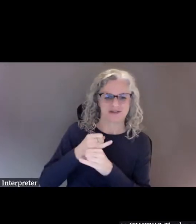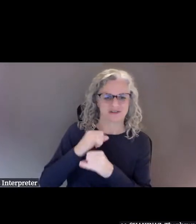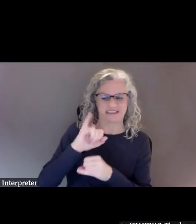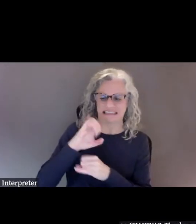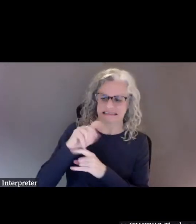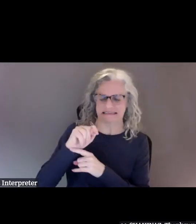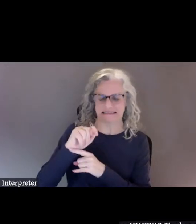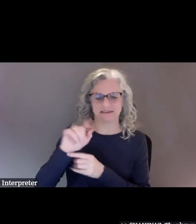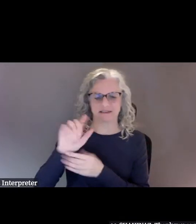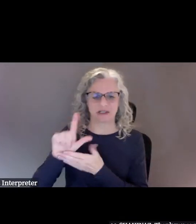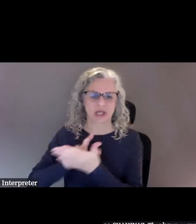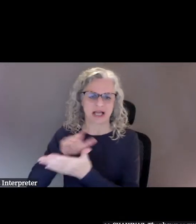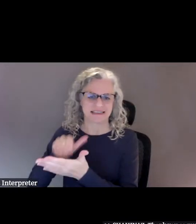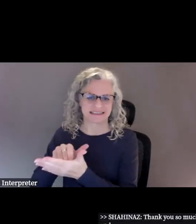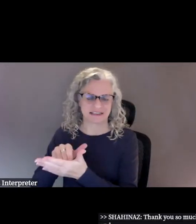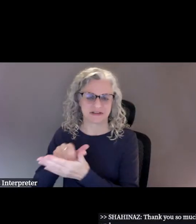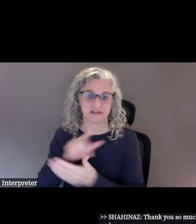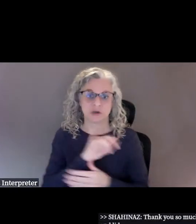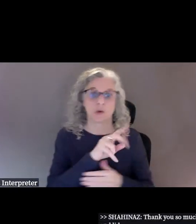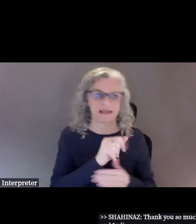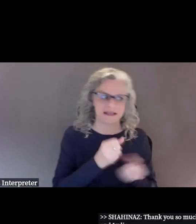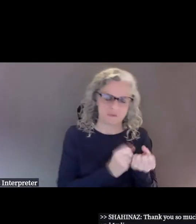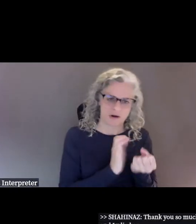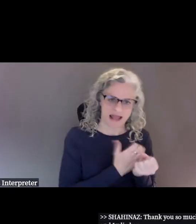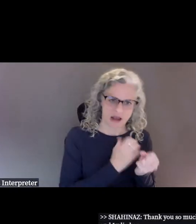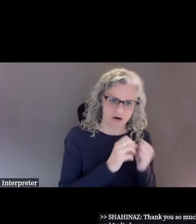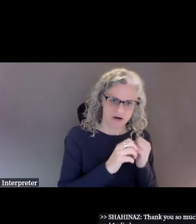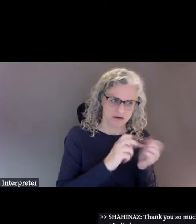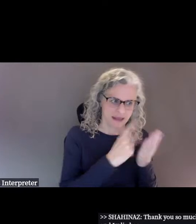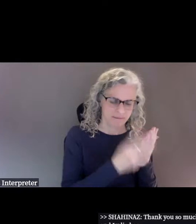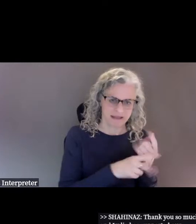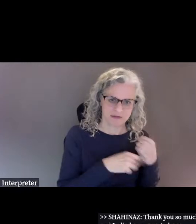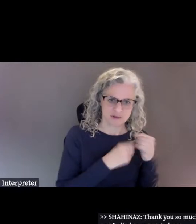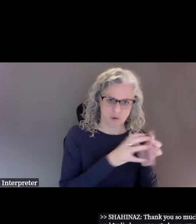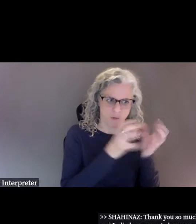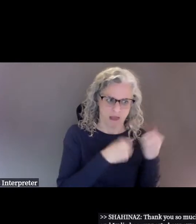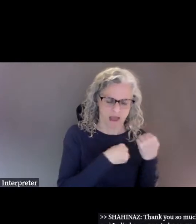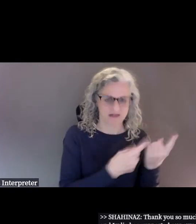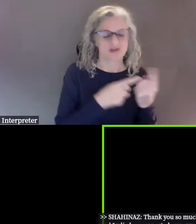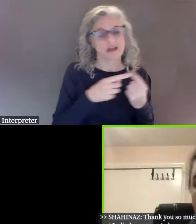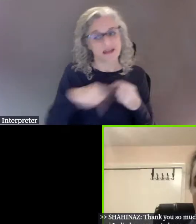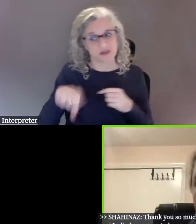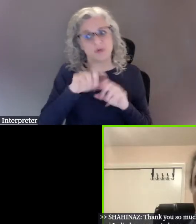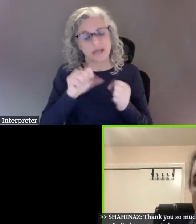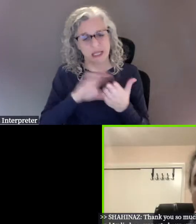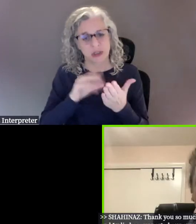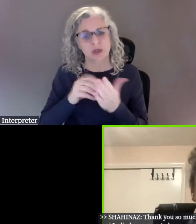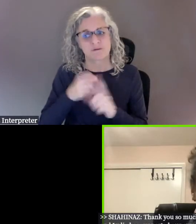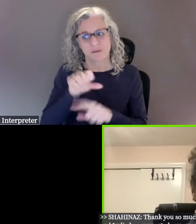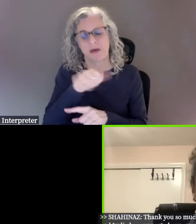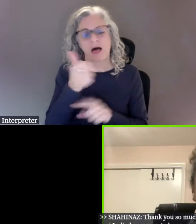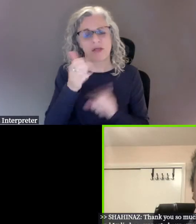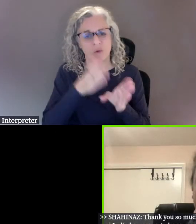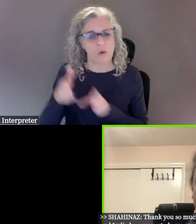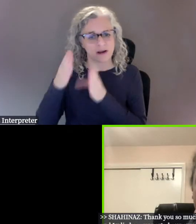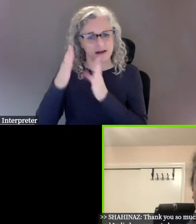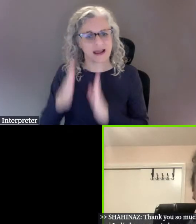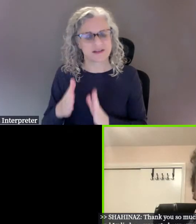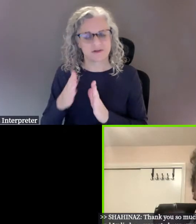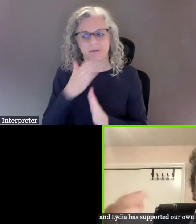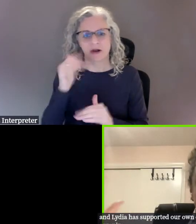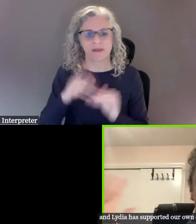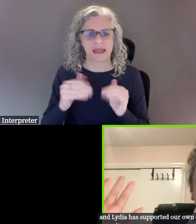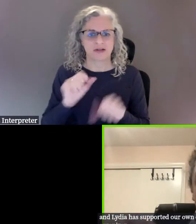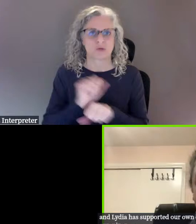already, supported our own campaign so much, and you can always learn from fellow organizers, I think, more than you can in isolation, just kind